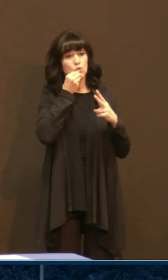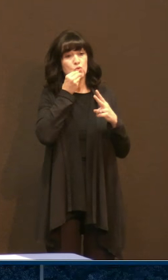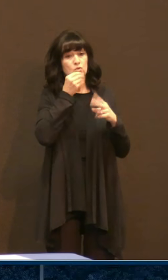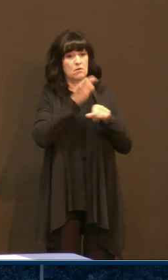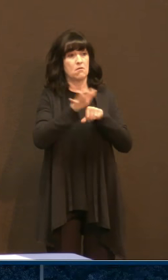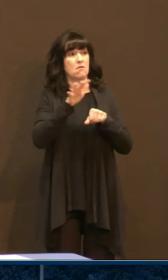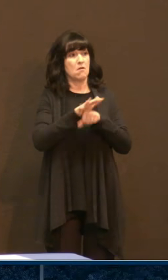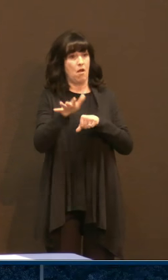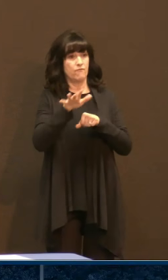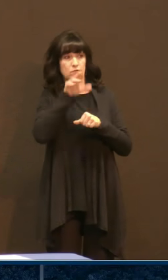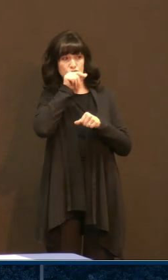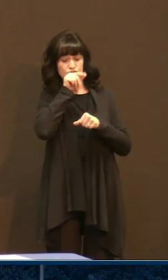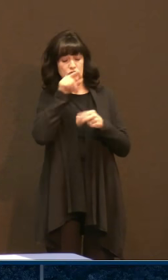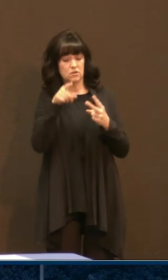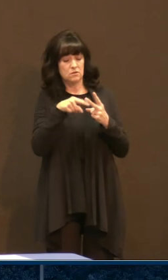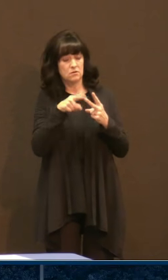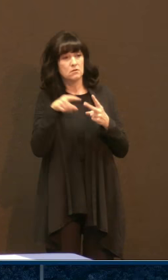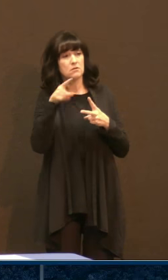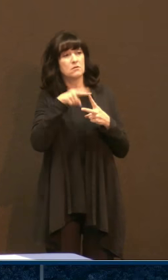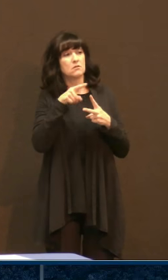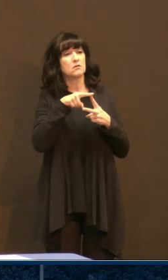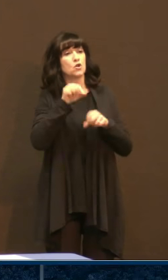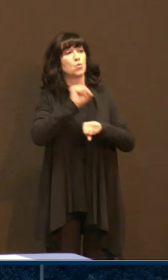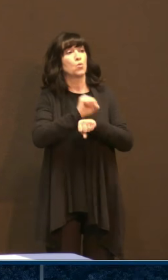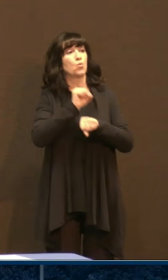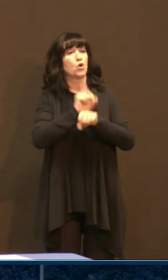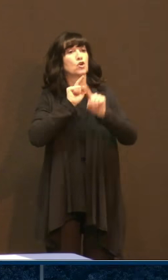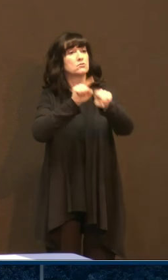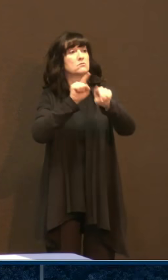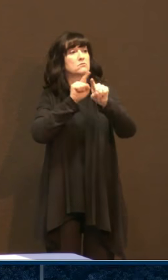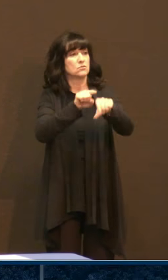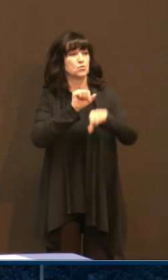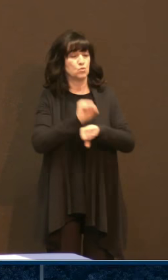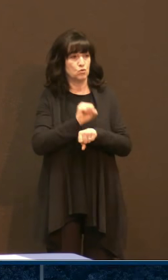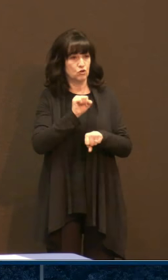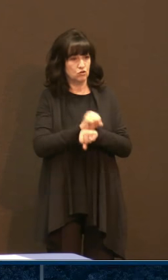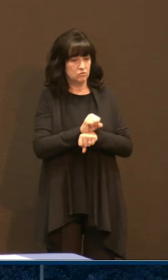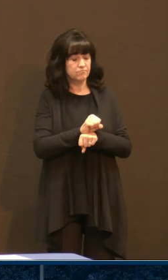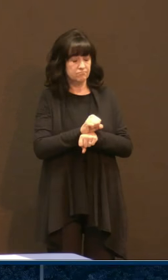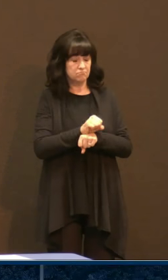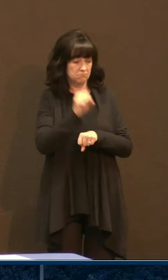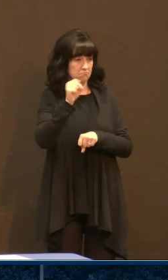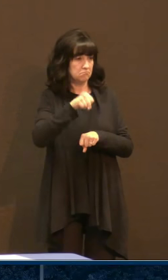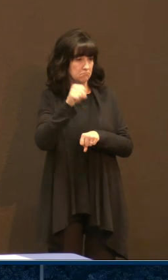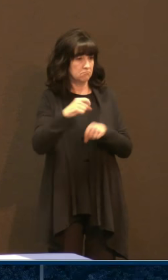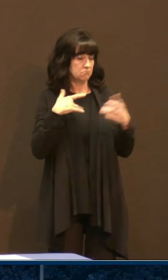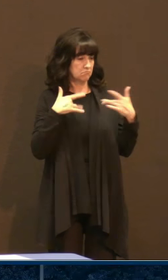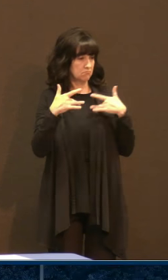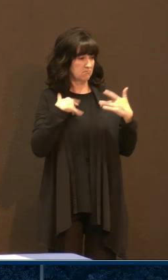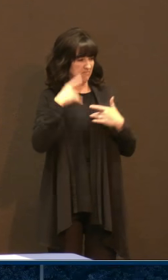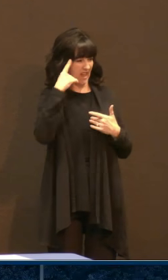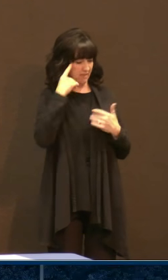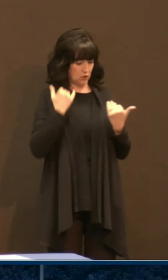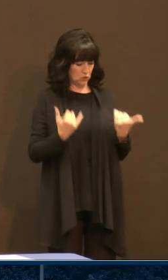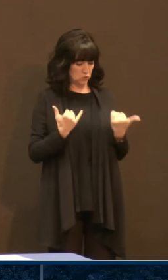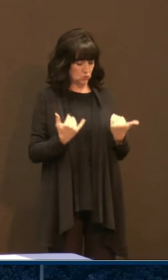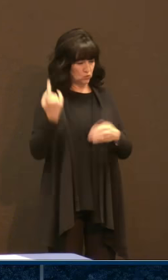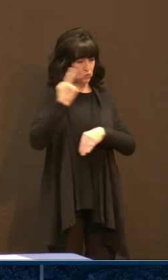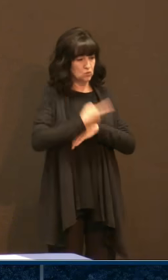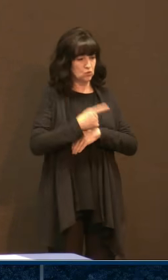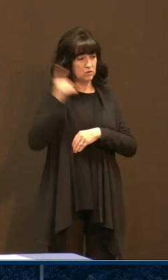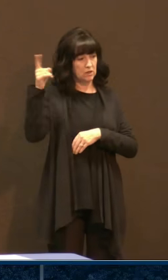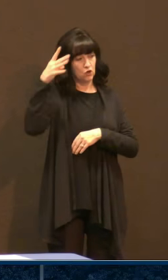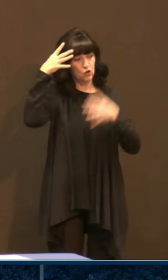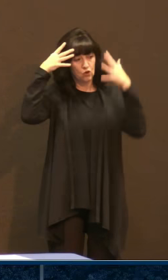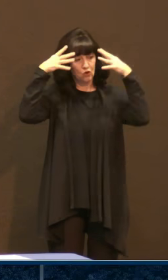concerned about food supply. In fact, I think it was today that the president basically came